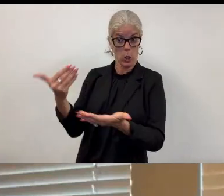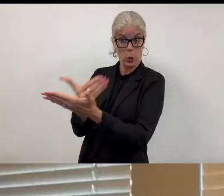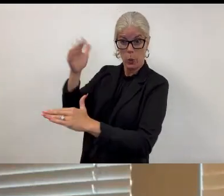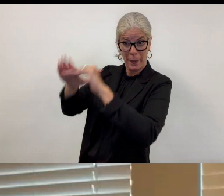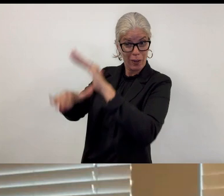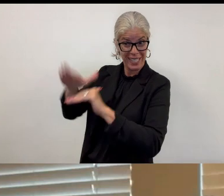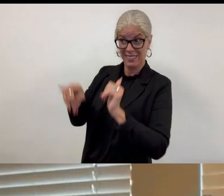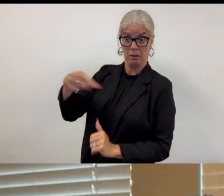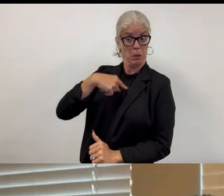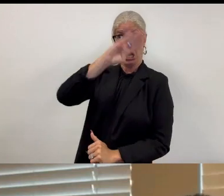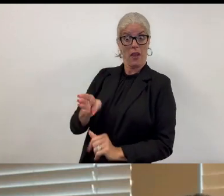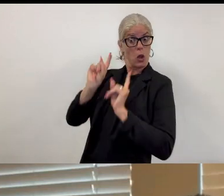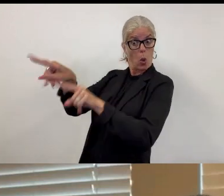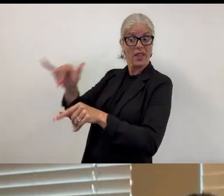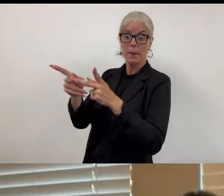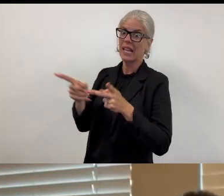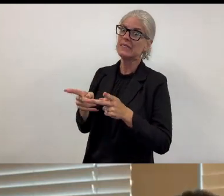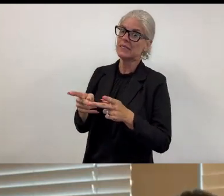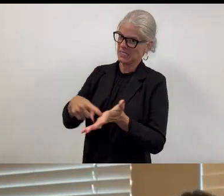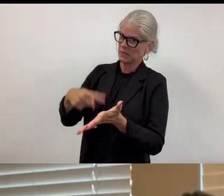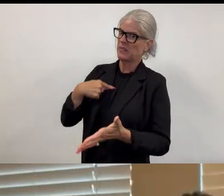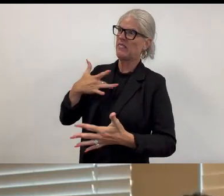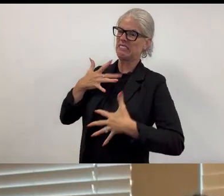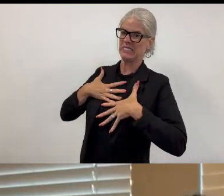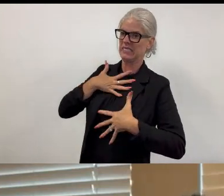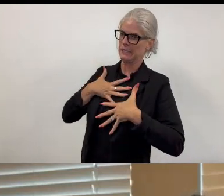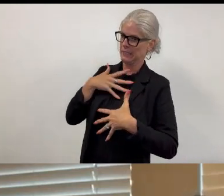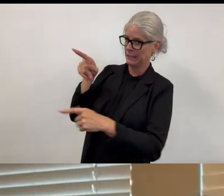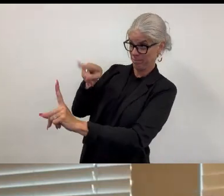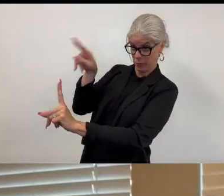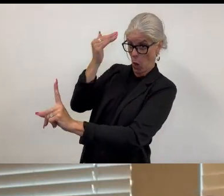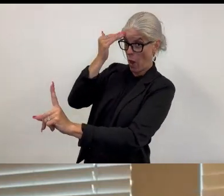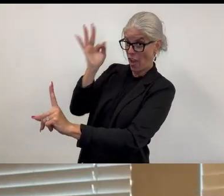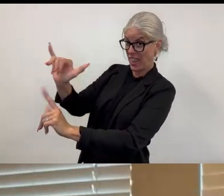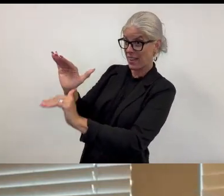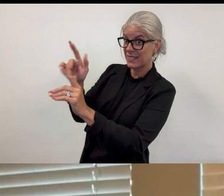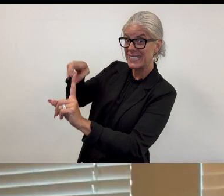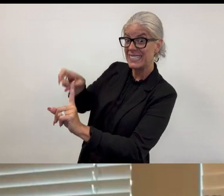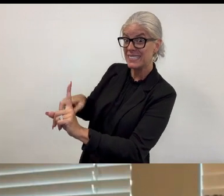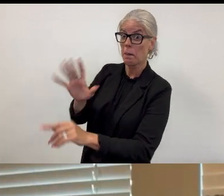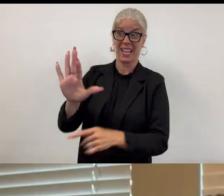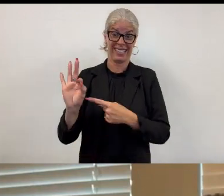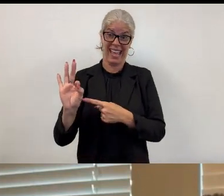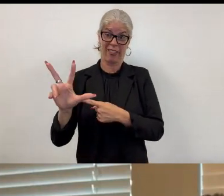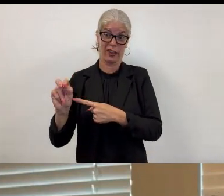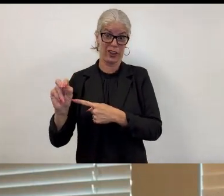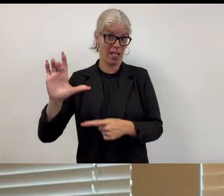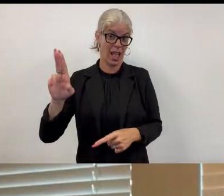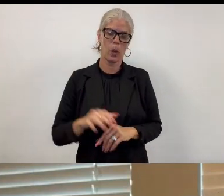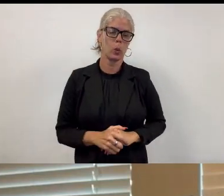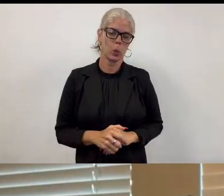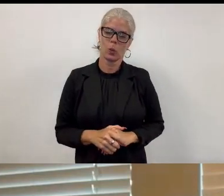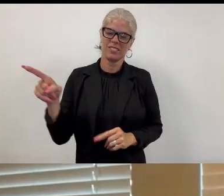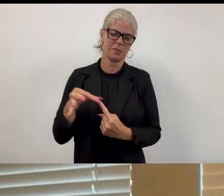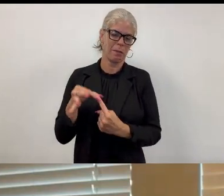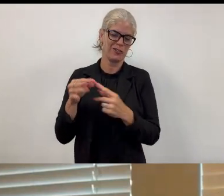accessible. And even if it's a brand new place somewhere that I haven't been before, I can at least say, okay, the awareness is there. But like